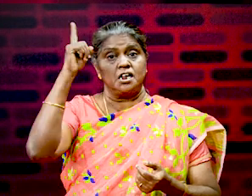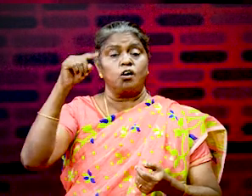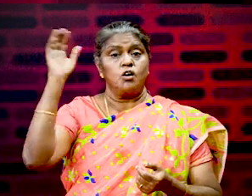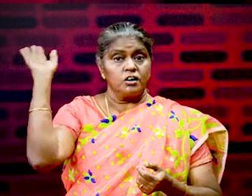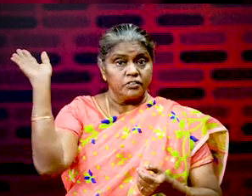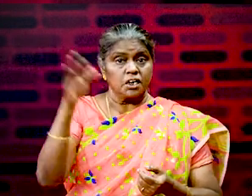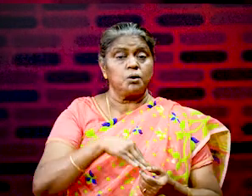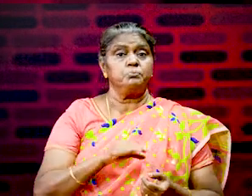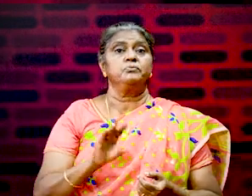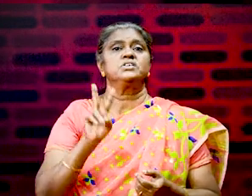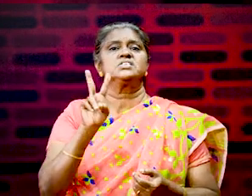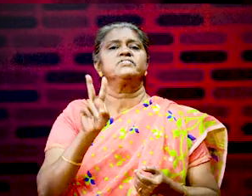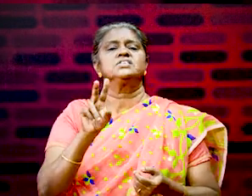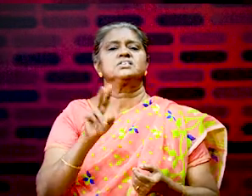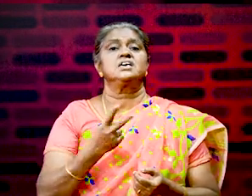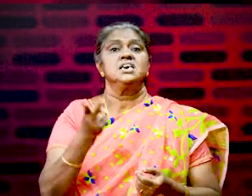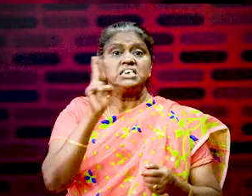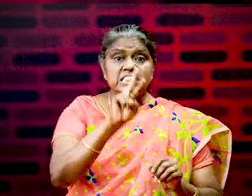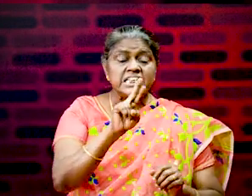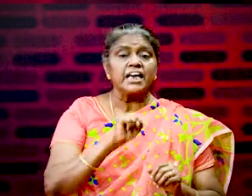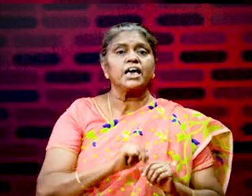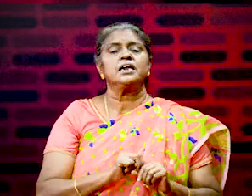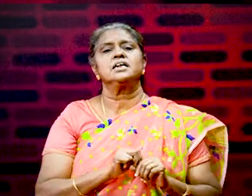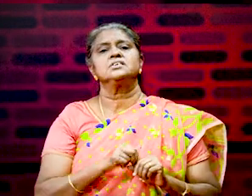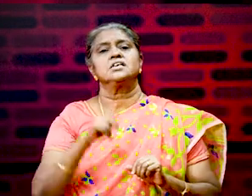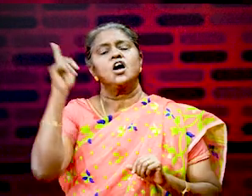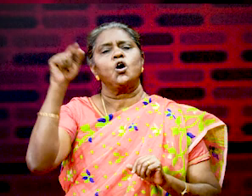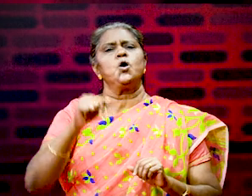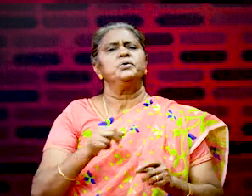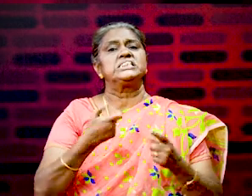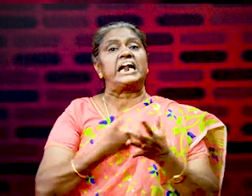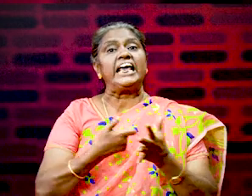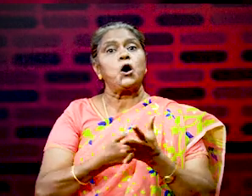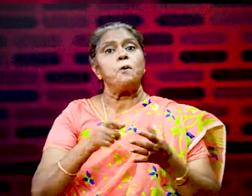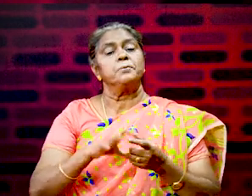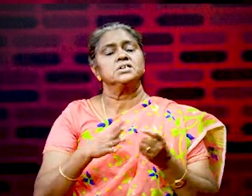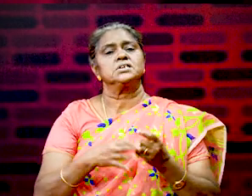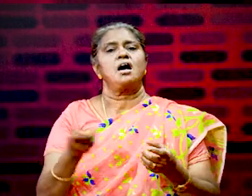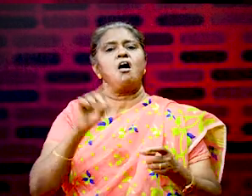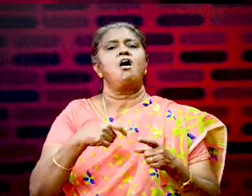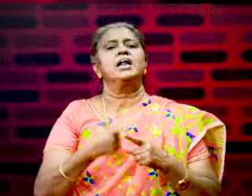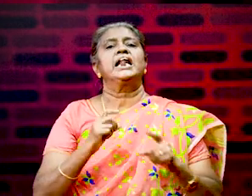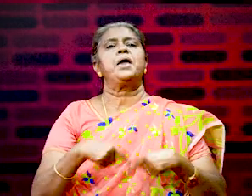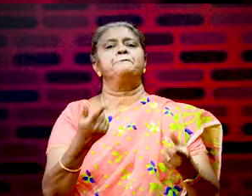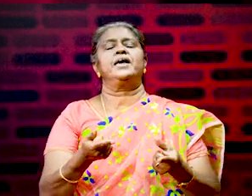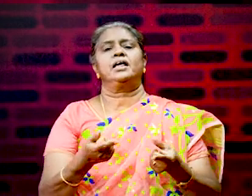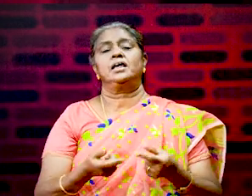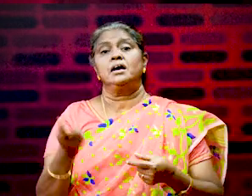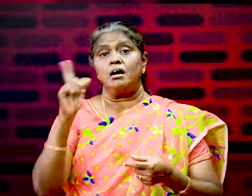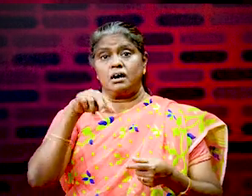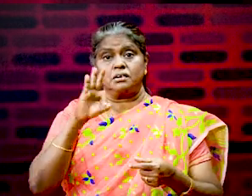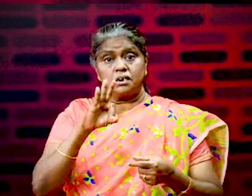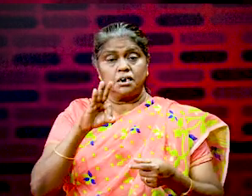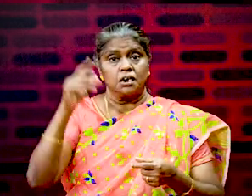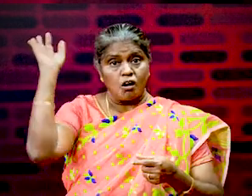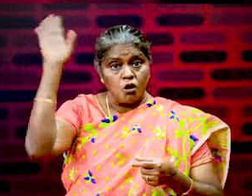is God will recompense or repay. The third blessing is God will come and save.